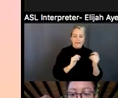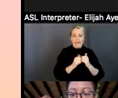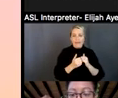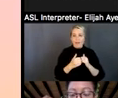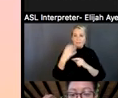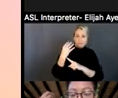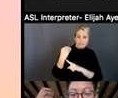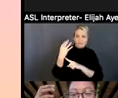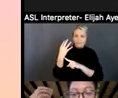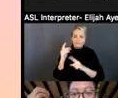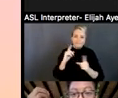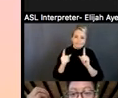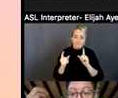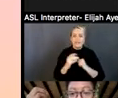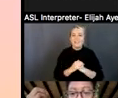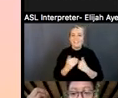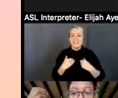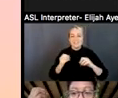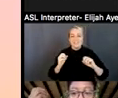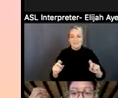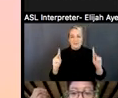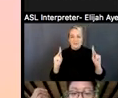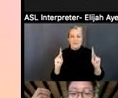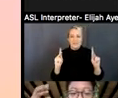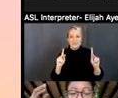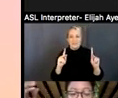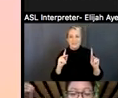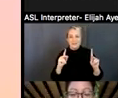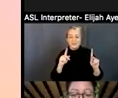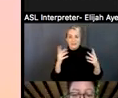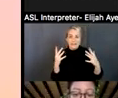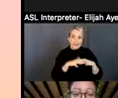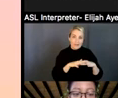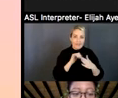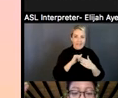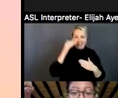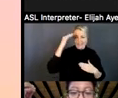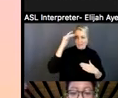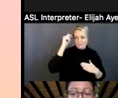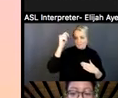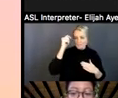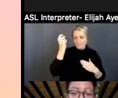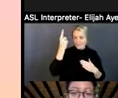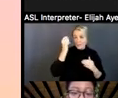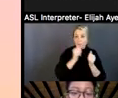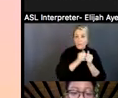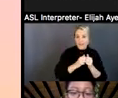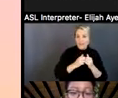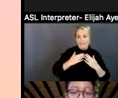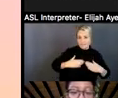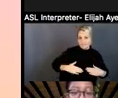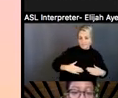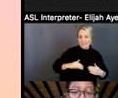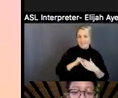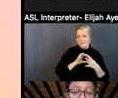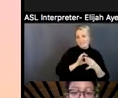camera. So we're going to have the opportunity to integrate that theoretical understanding with the embodied relationship to conflict